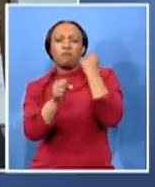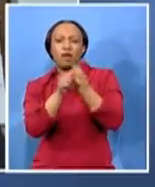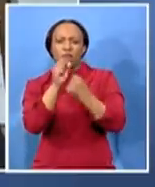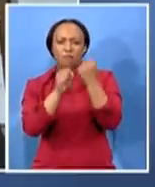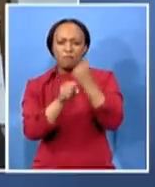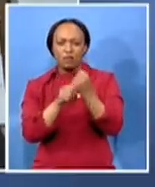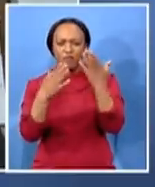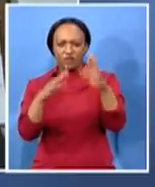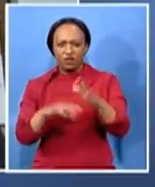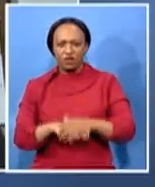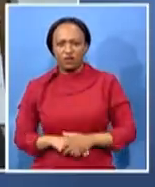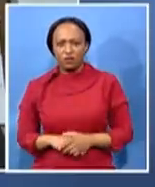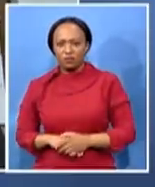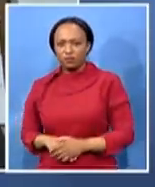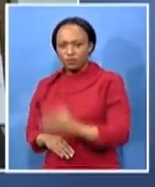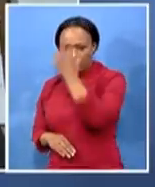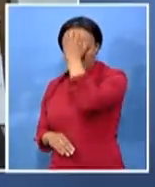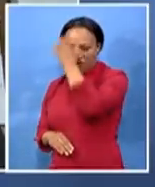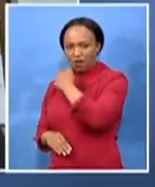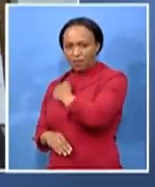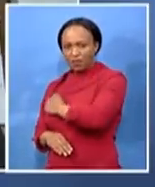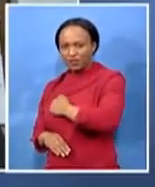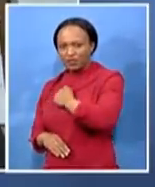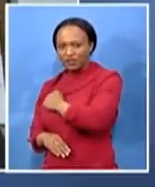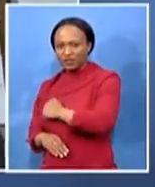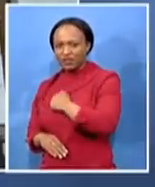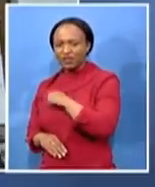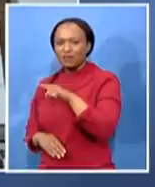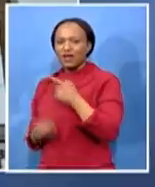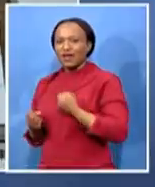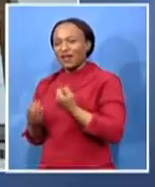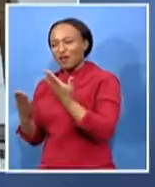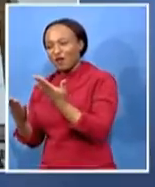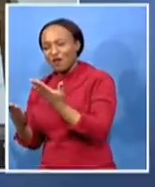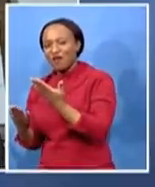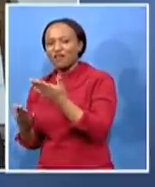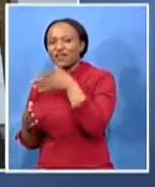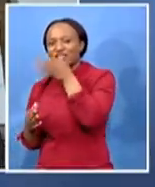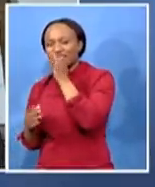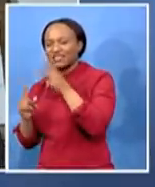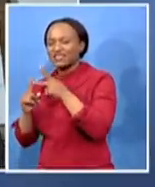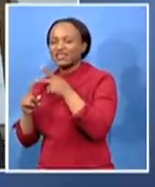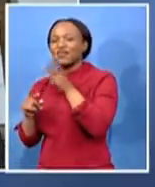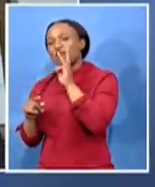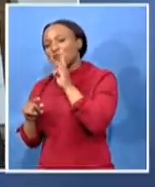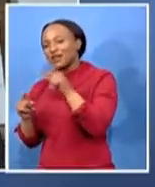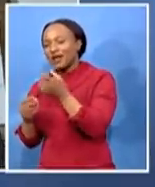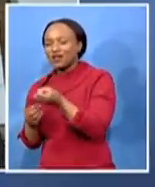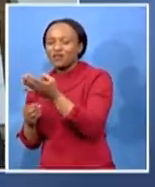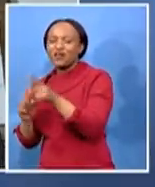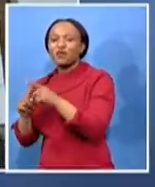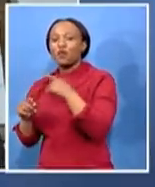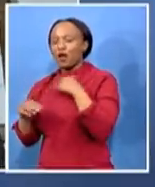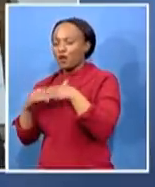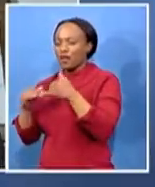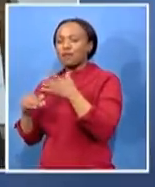I can't have offered you some water or a cup of tea during this long conversation. But we thank you for your patience and your time.